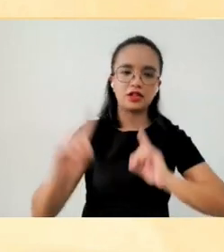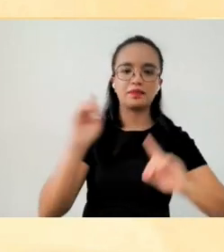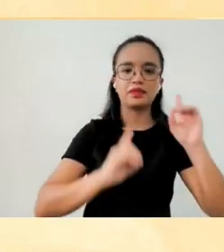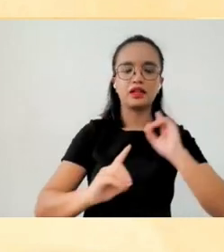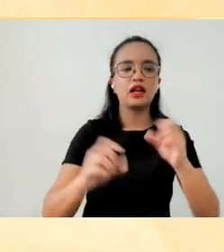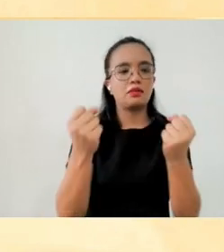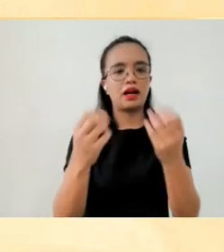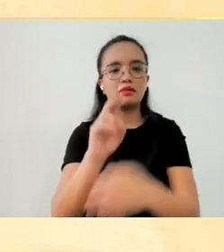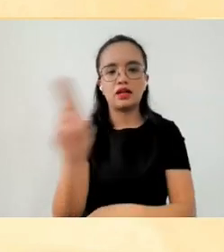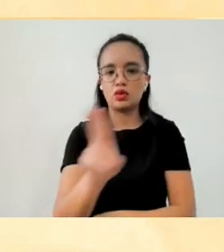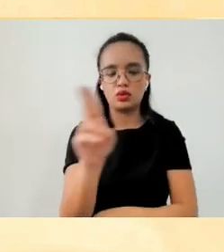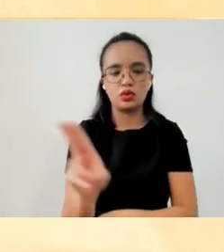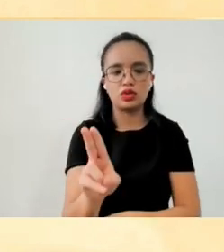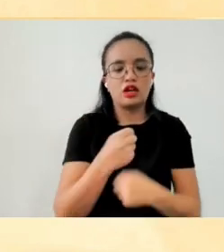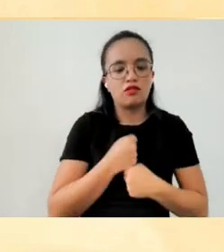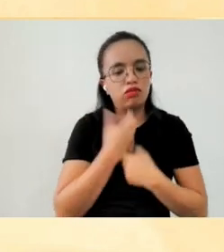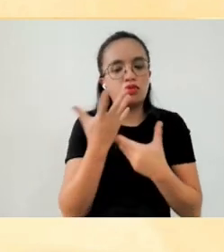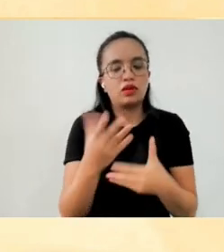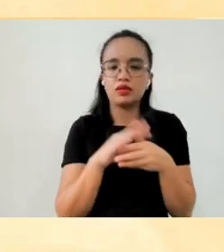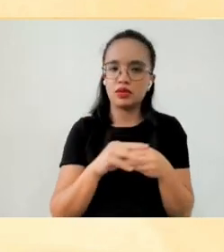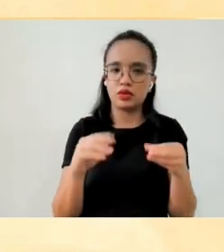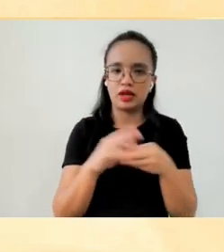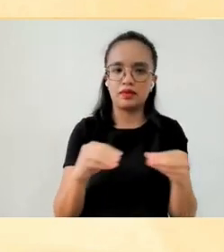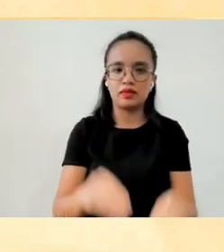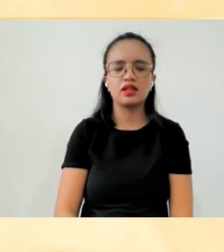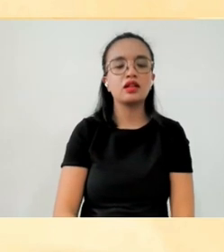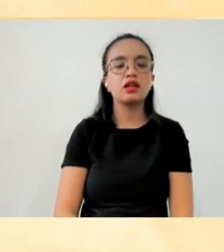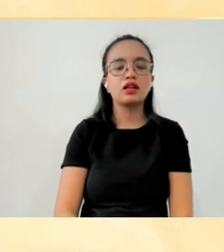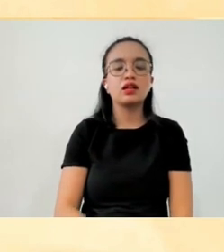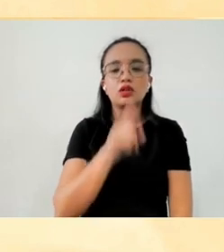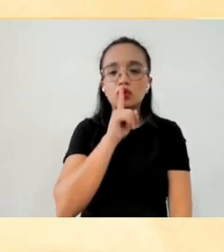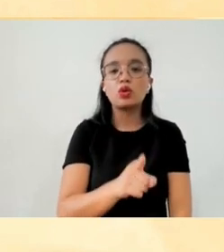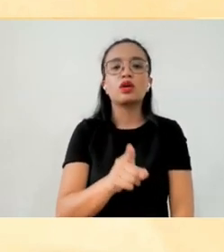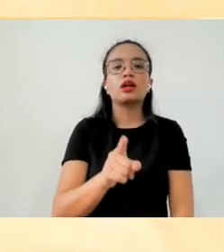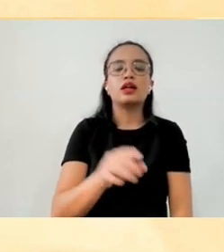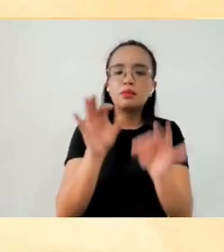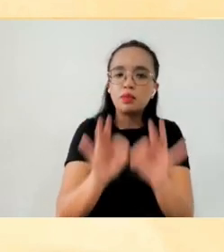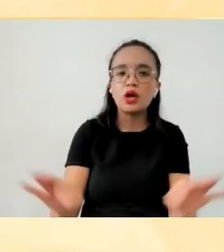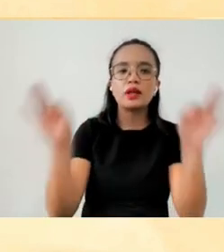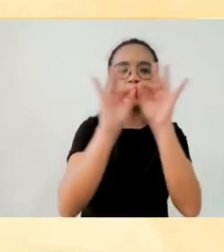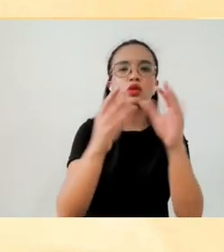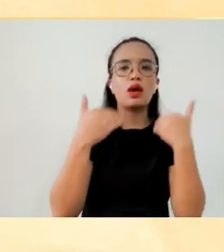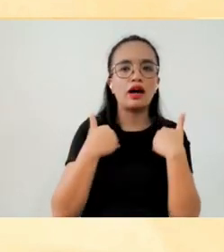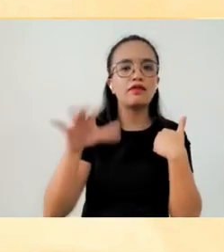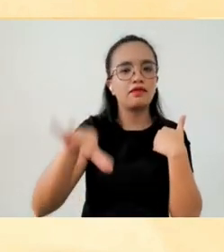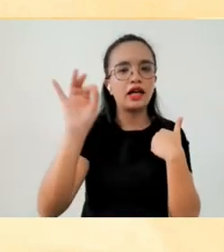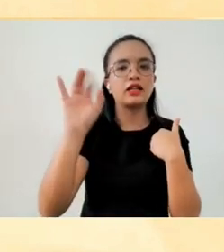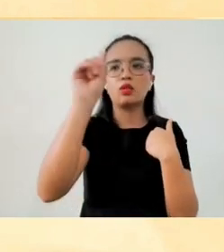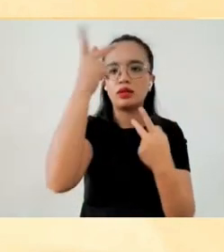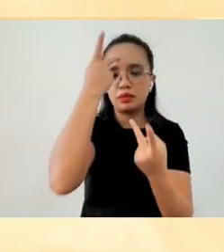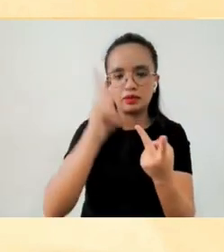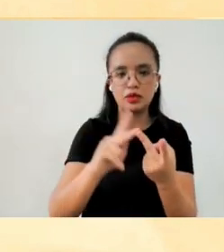lot of that to tell their story too. It's very, very important to find meaning and for them to be able to tell the story.